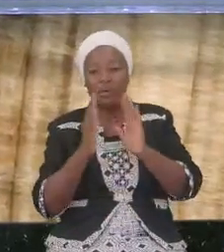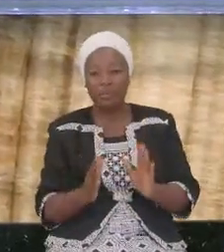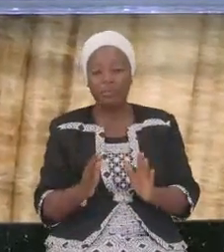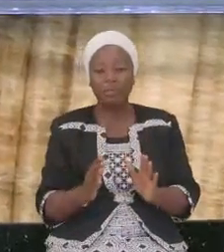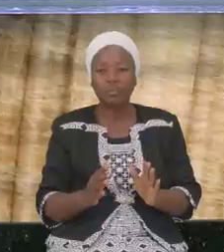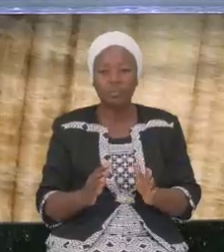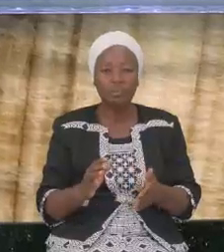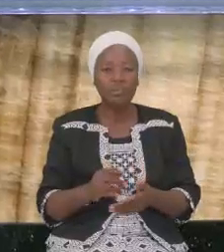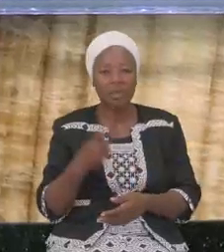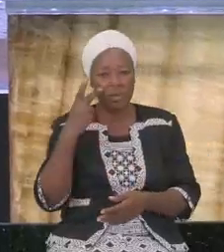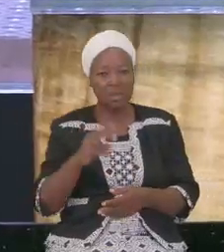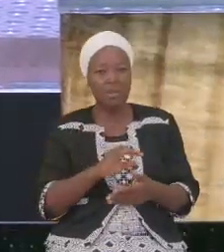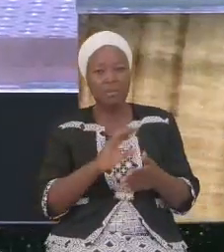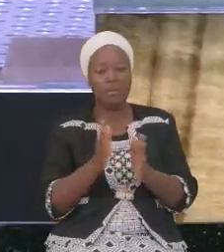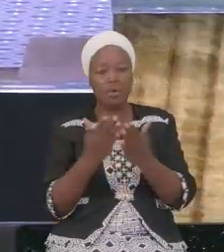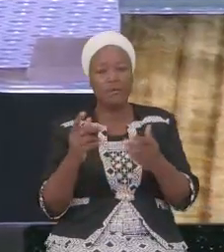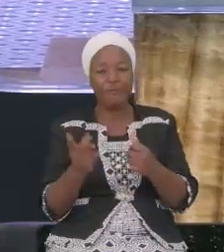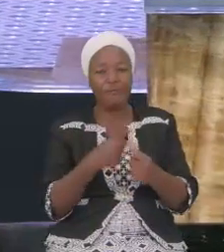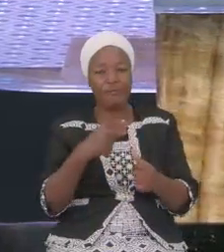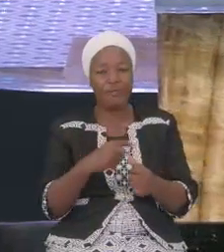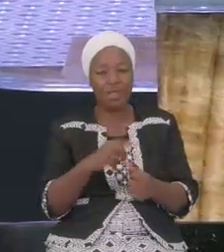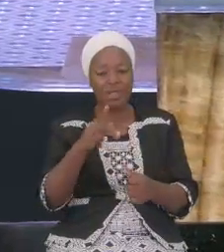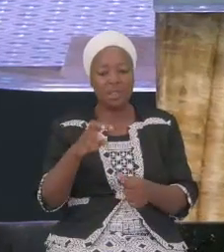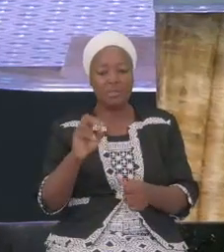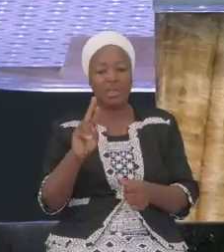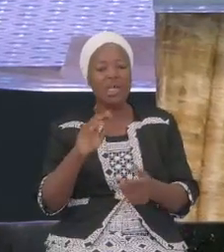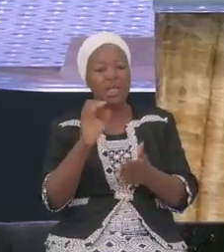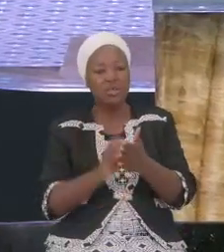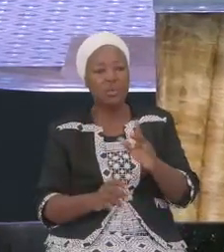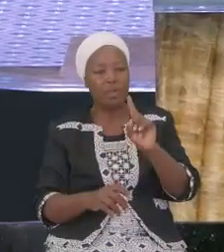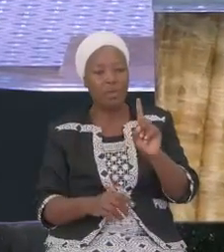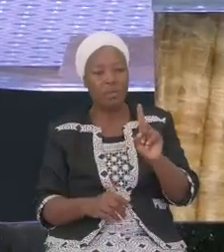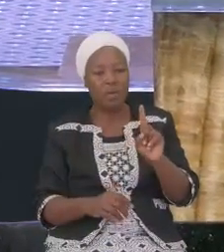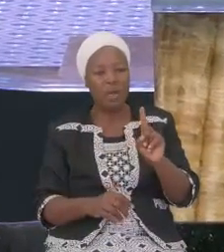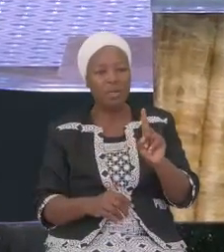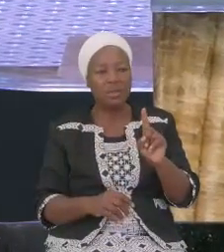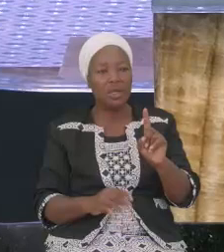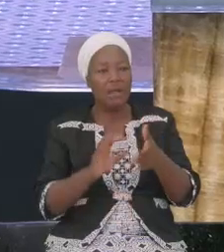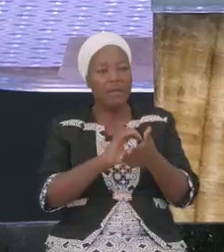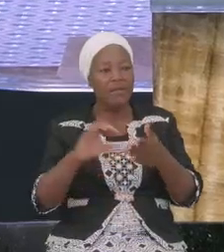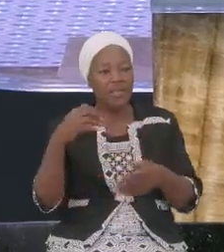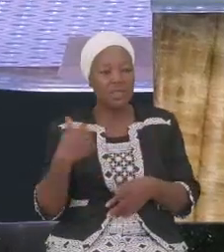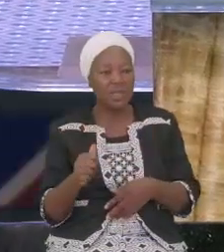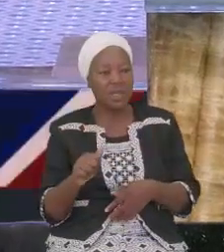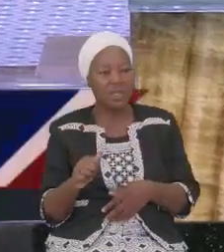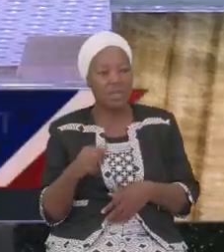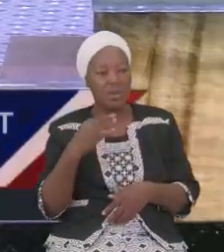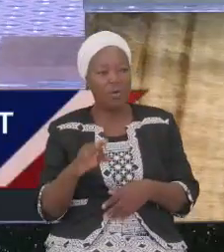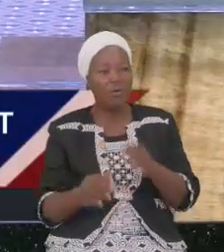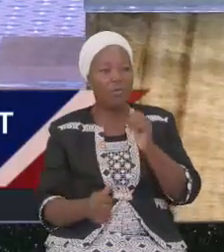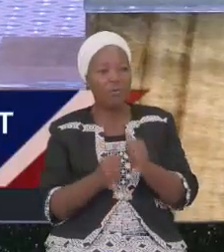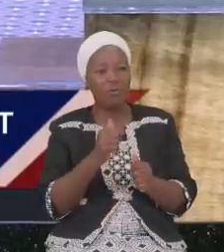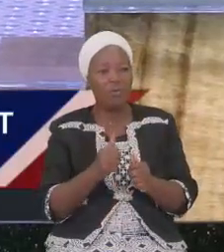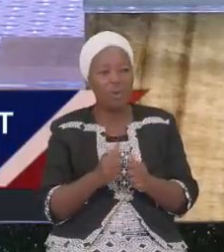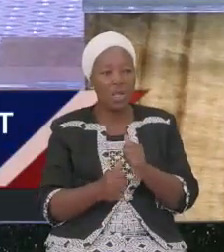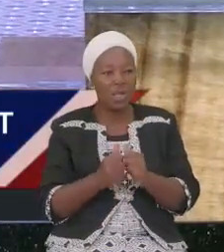Let's look at 1 Peter chapter 1. 1 Peter chapter 1, I'm reading from verse 10. Of which